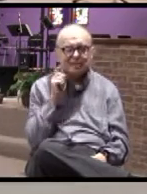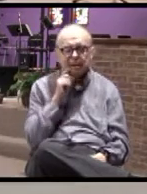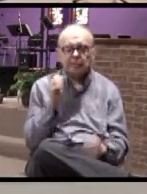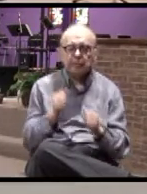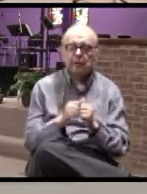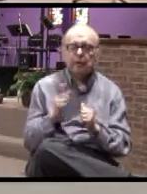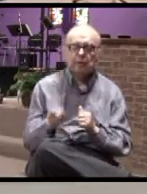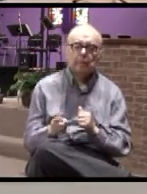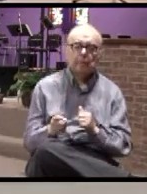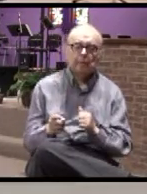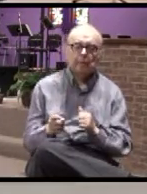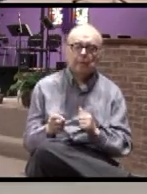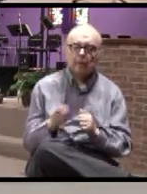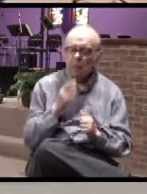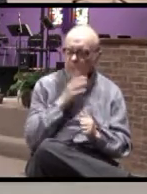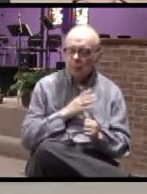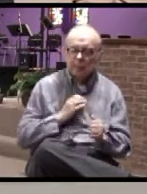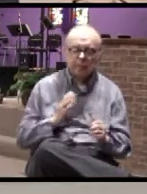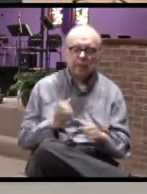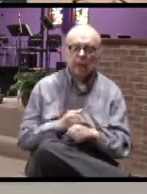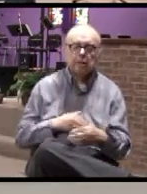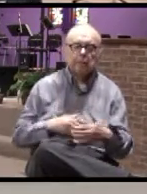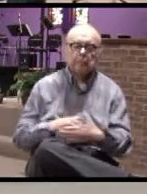and she got pregnant.